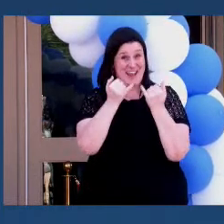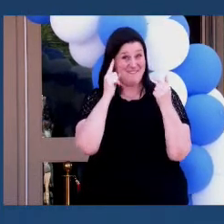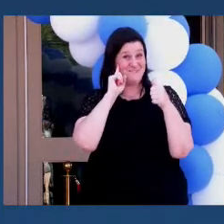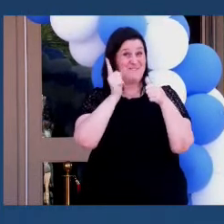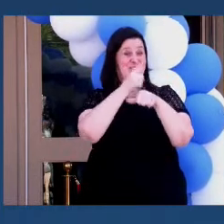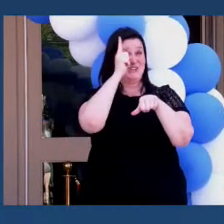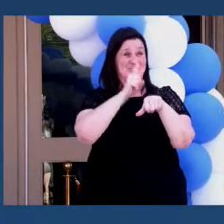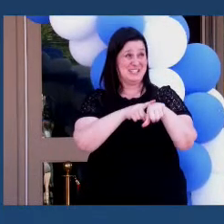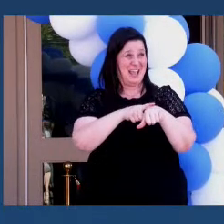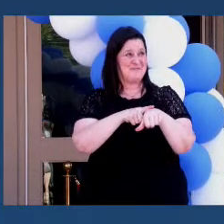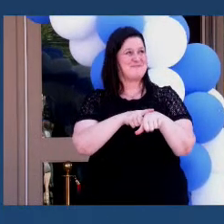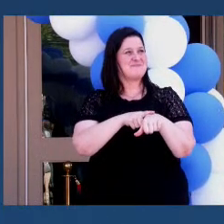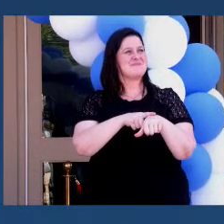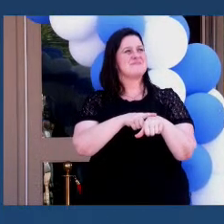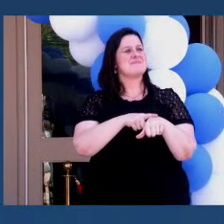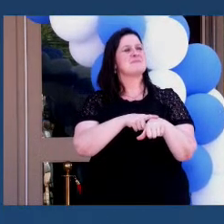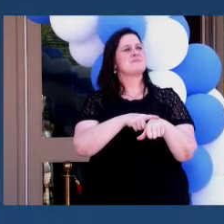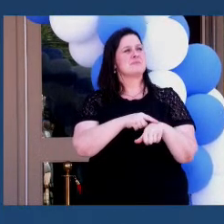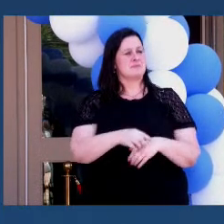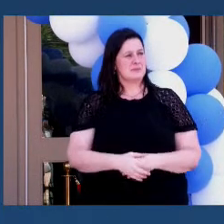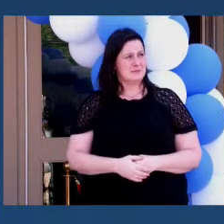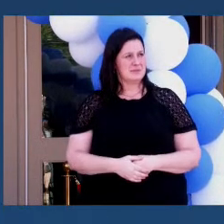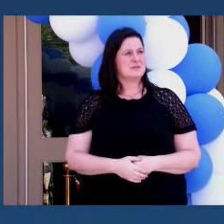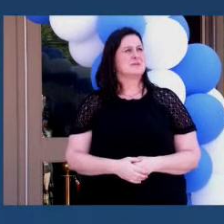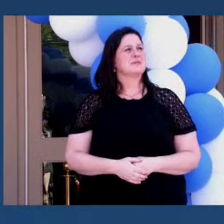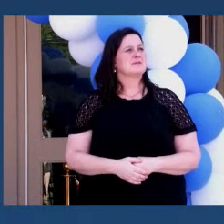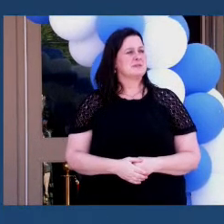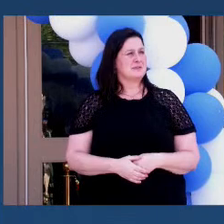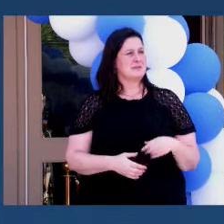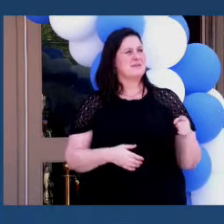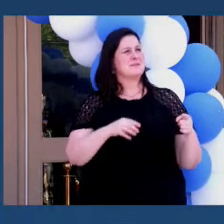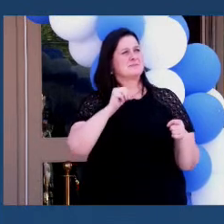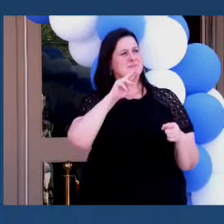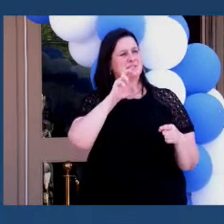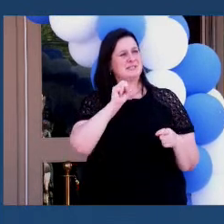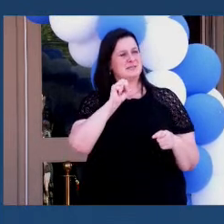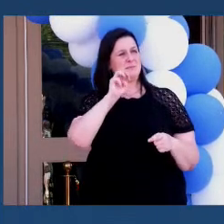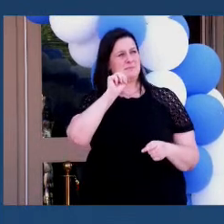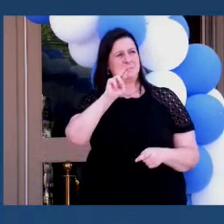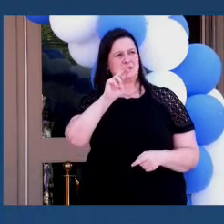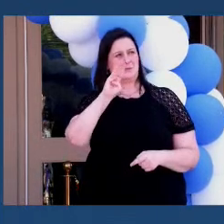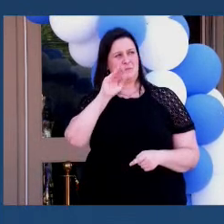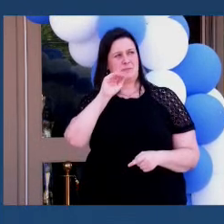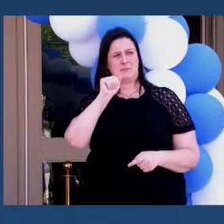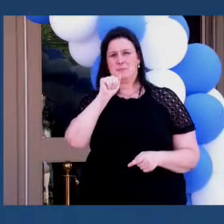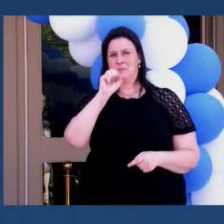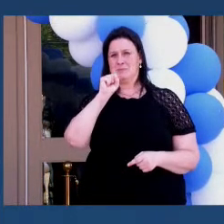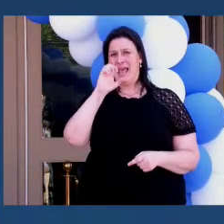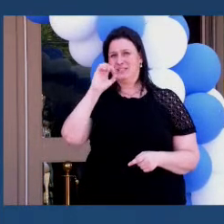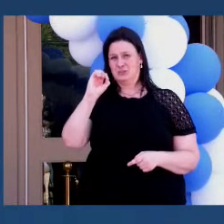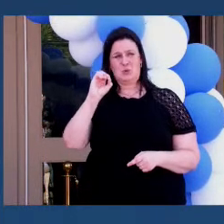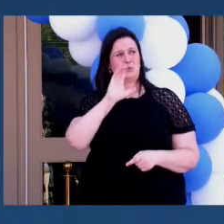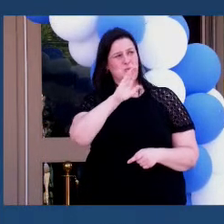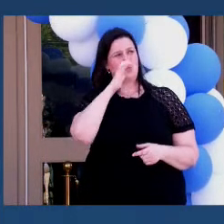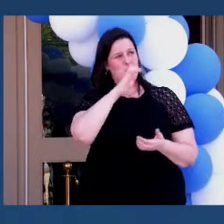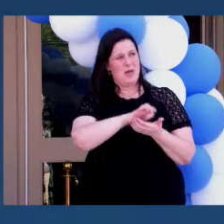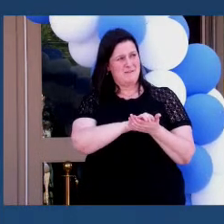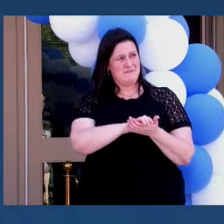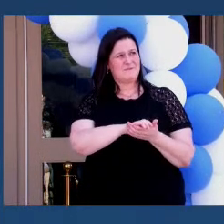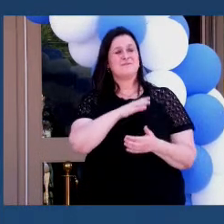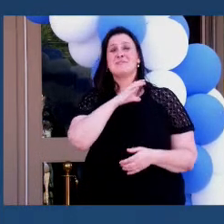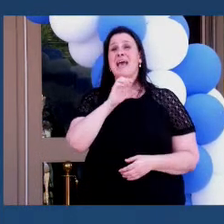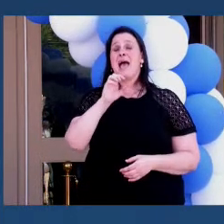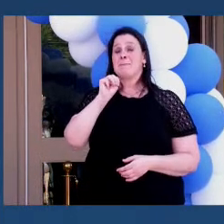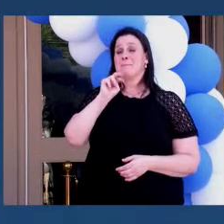first time, Mr. Vasso's wife, because Mr. Vasso and